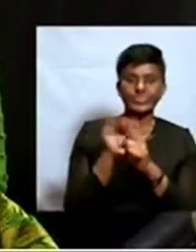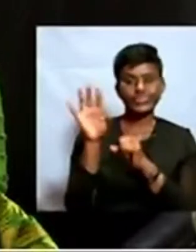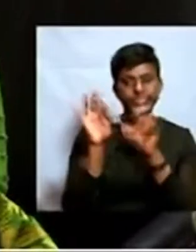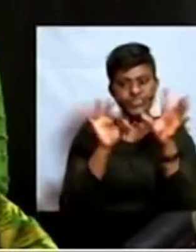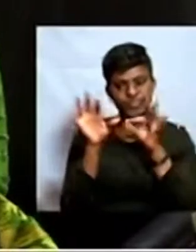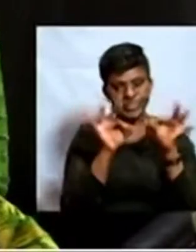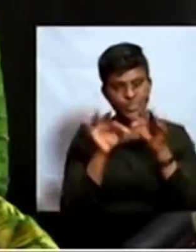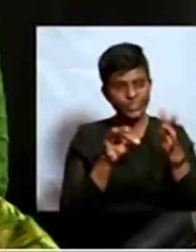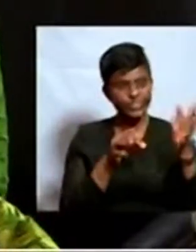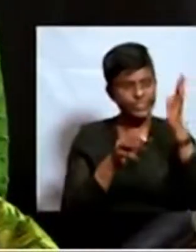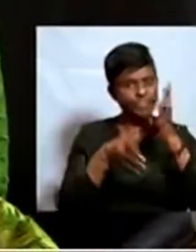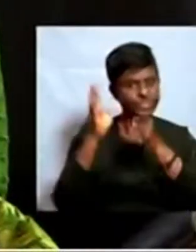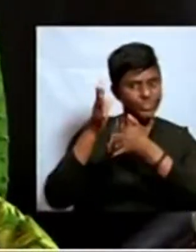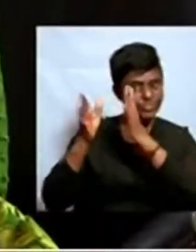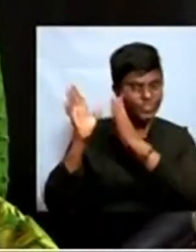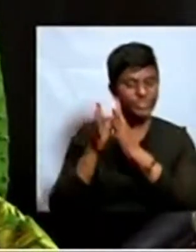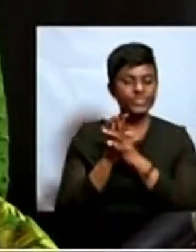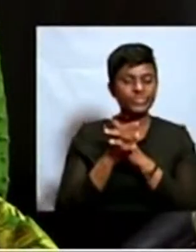their routes.